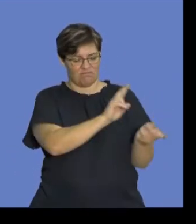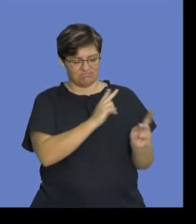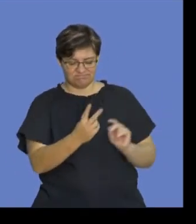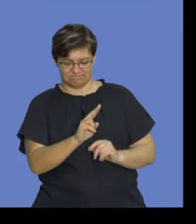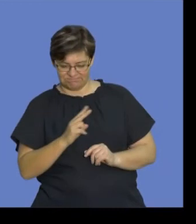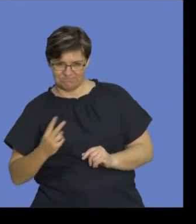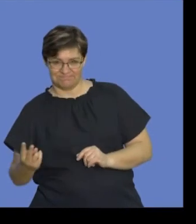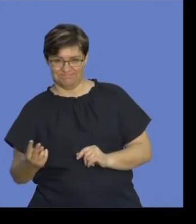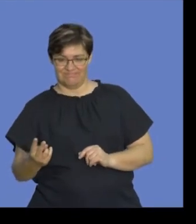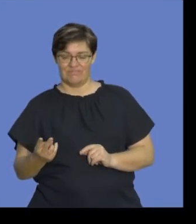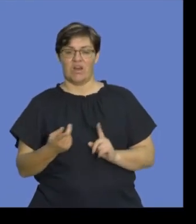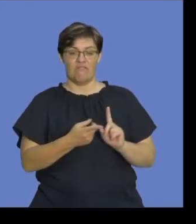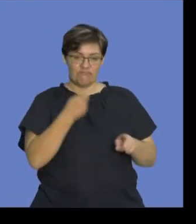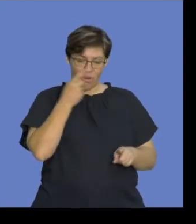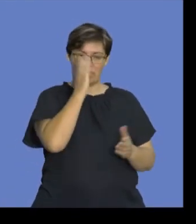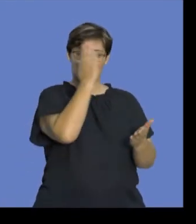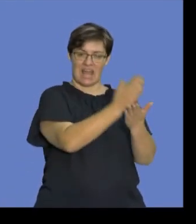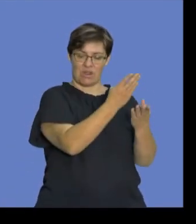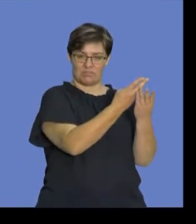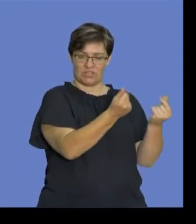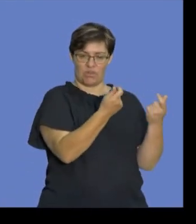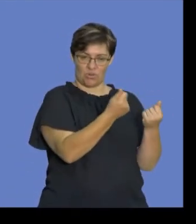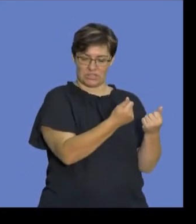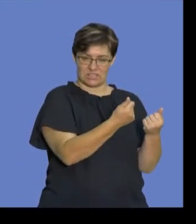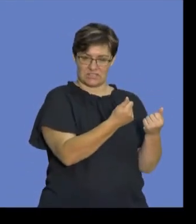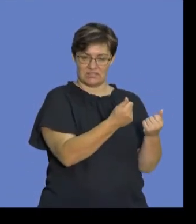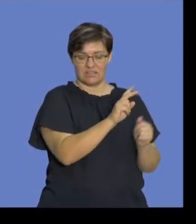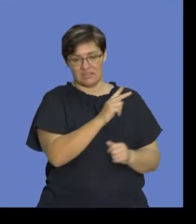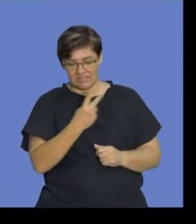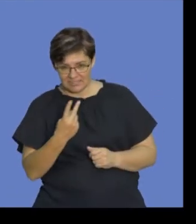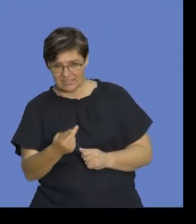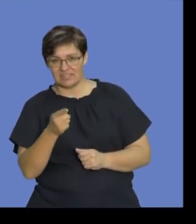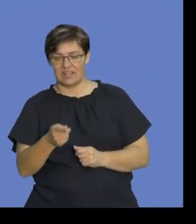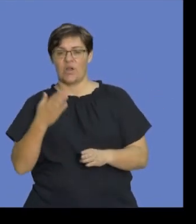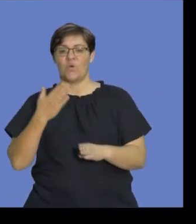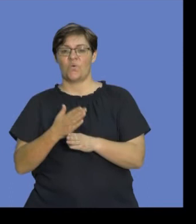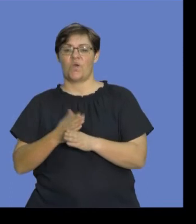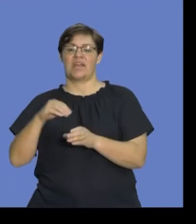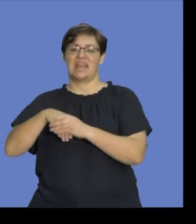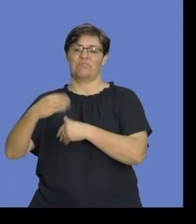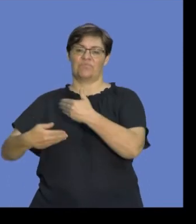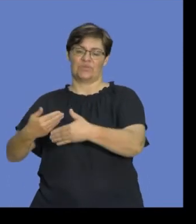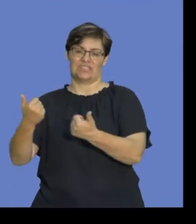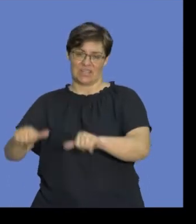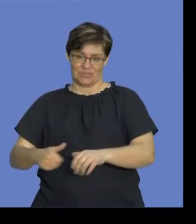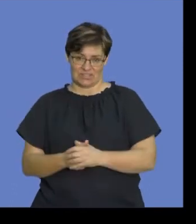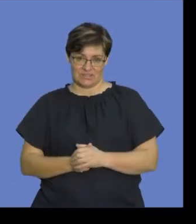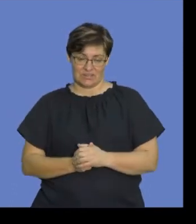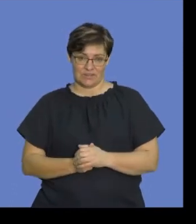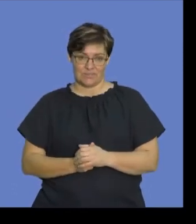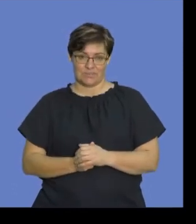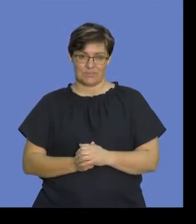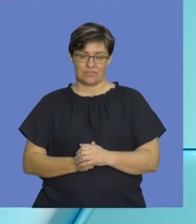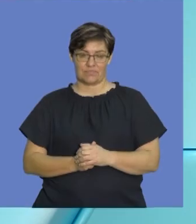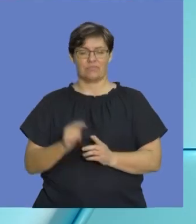can see your flow. This is coming from your direct material cost into your work in process